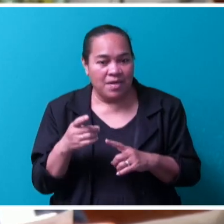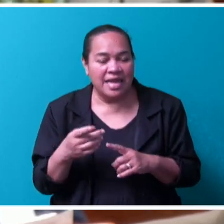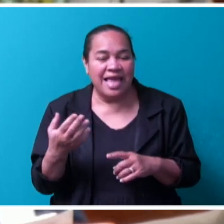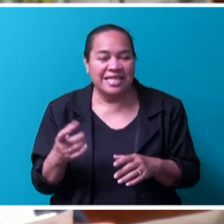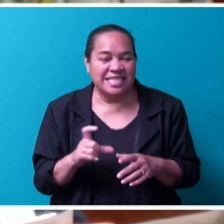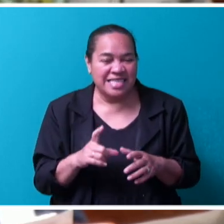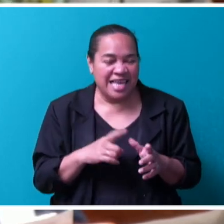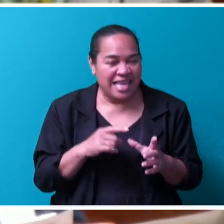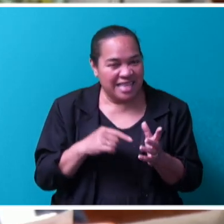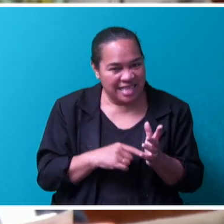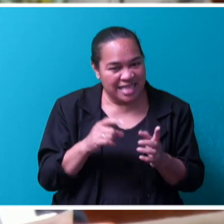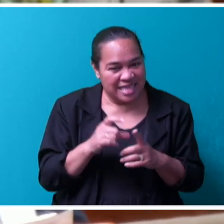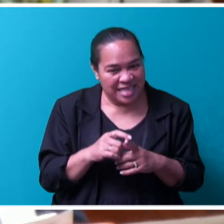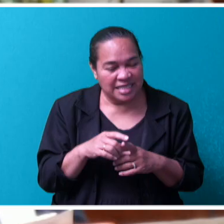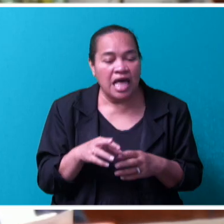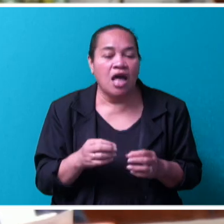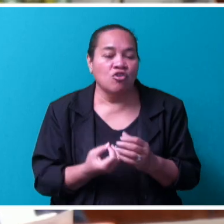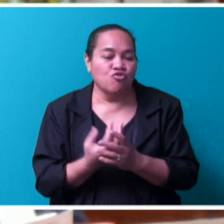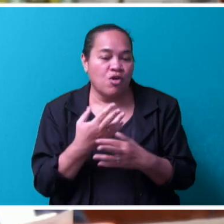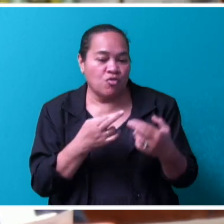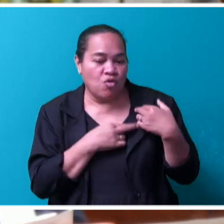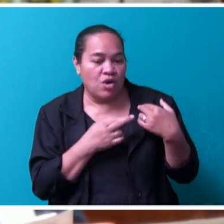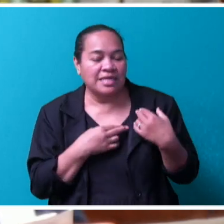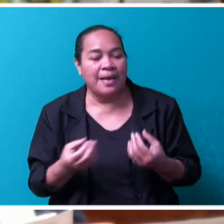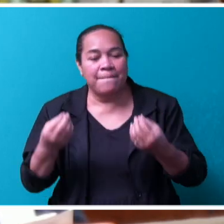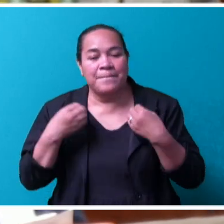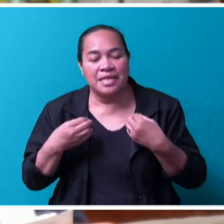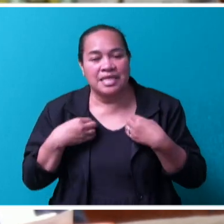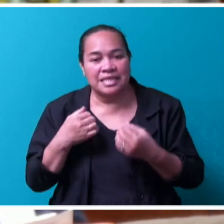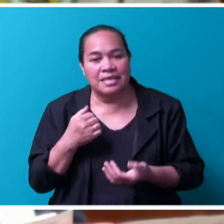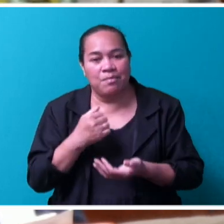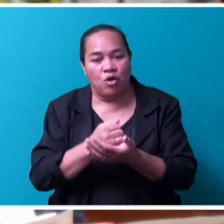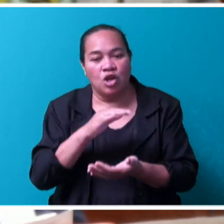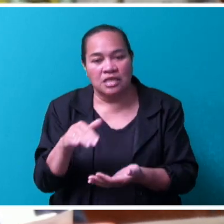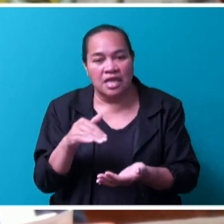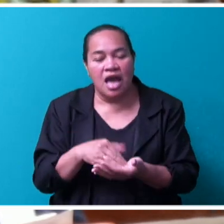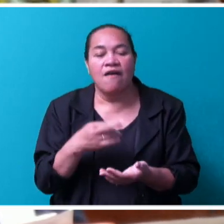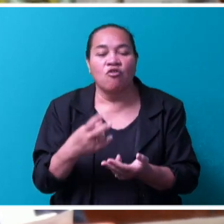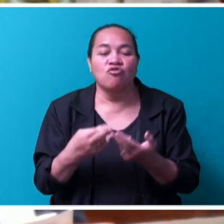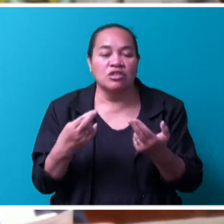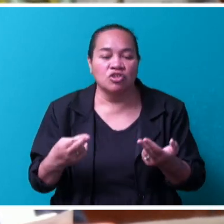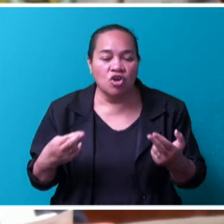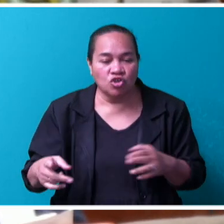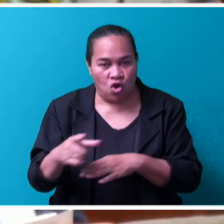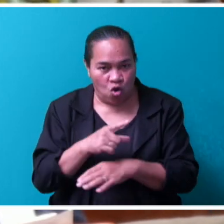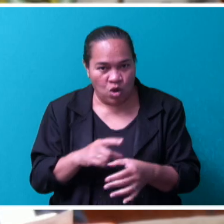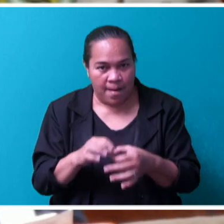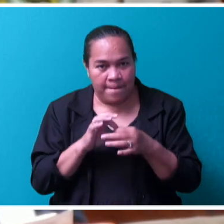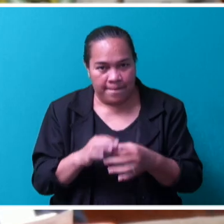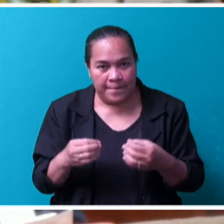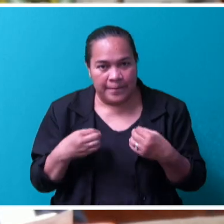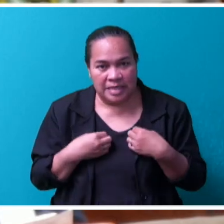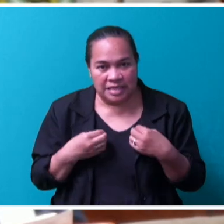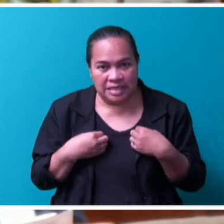CITD's growing role as a business support center for resource owners' businesses. Mr.